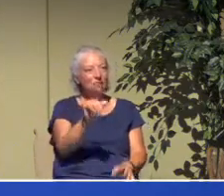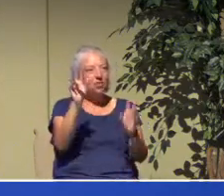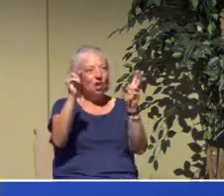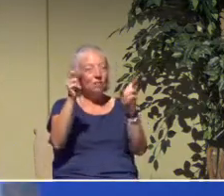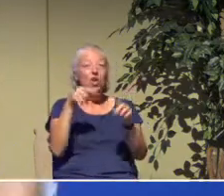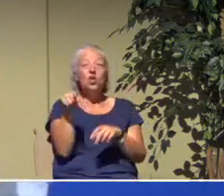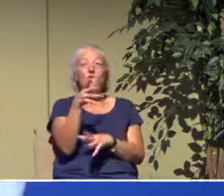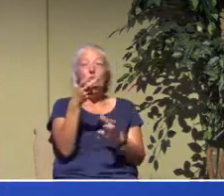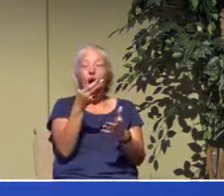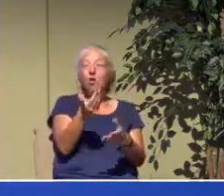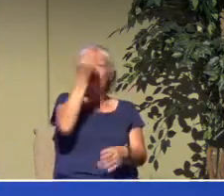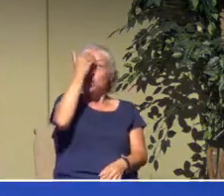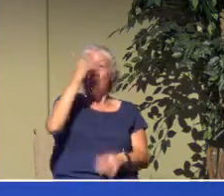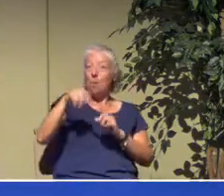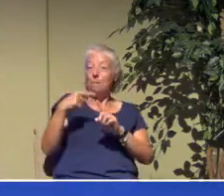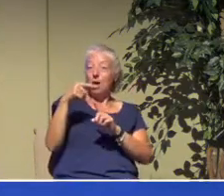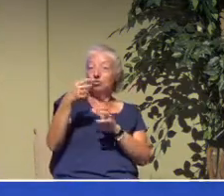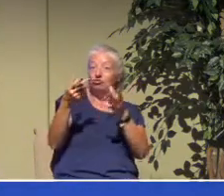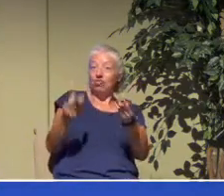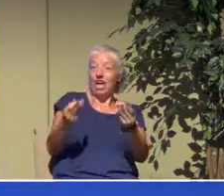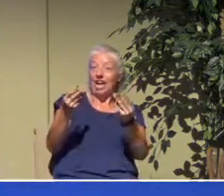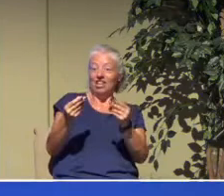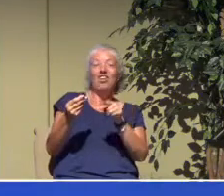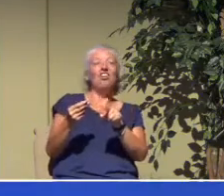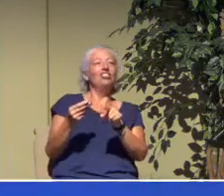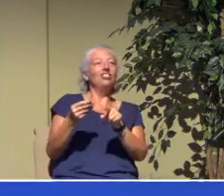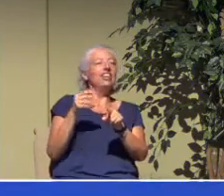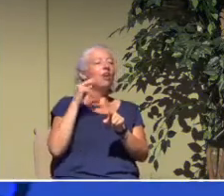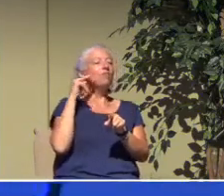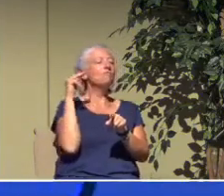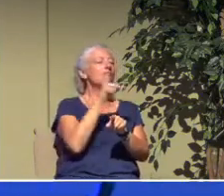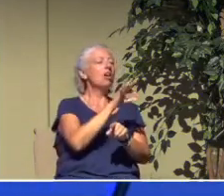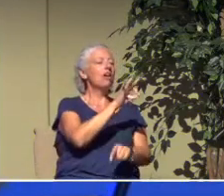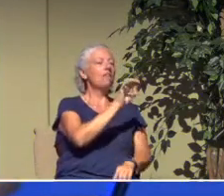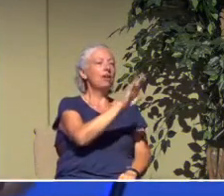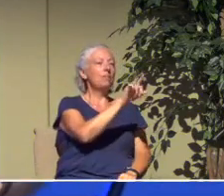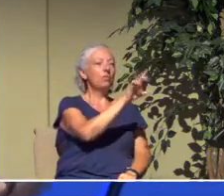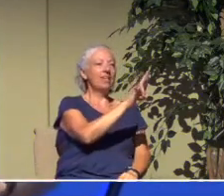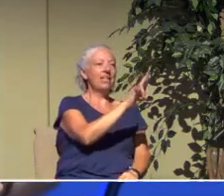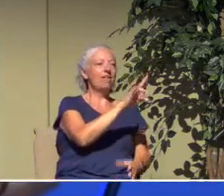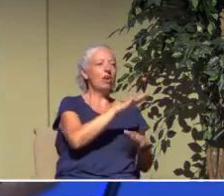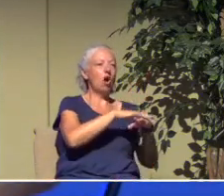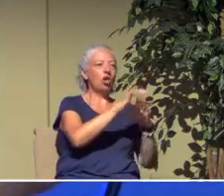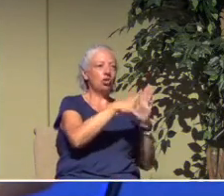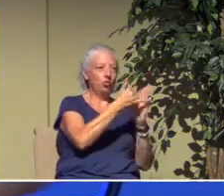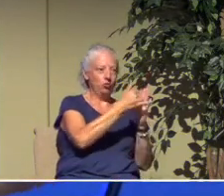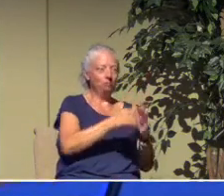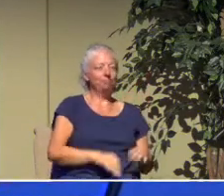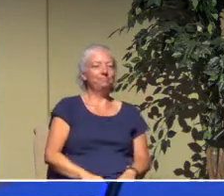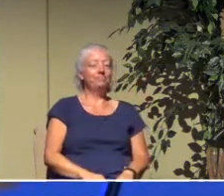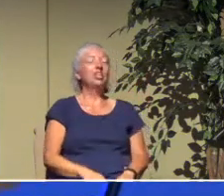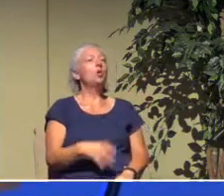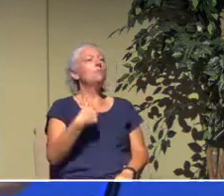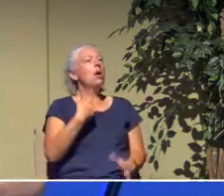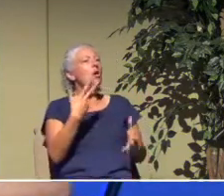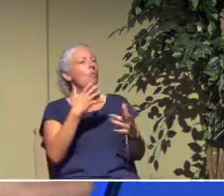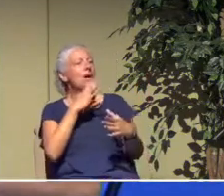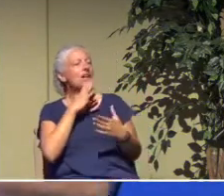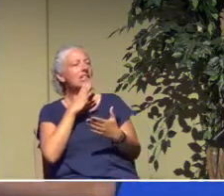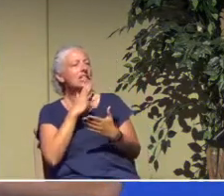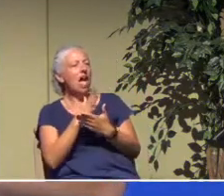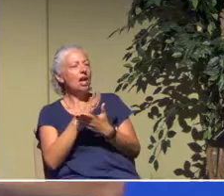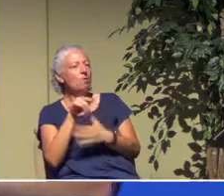the sermon of the February 27. But I want to get at this characteristic in a little bit different way. I want to just simply look